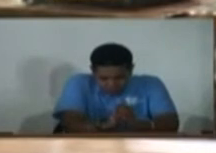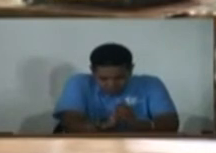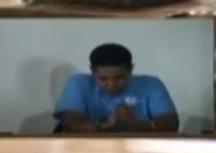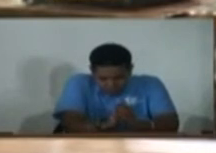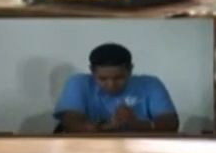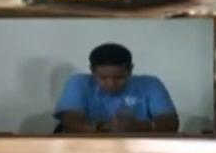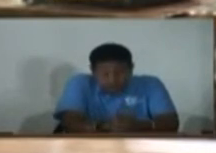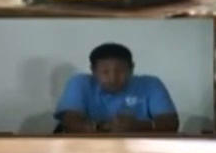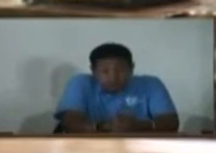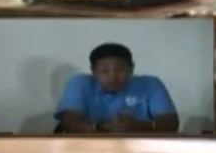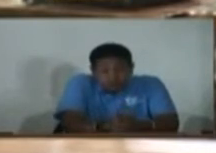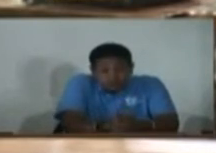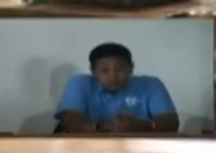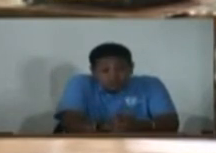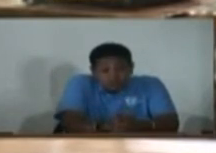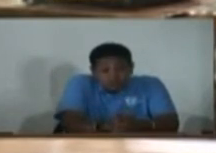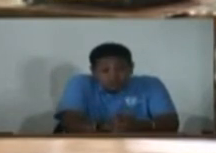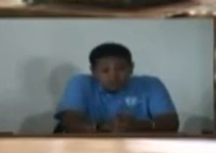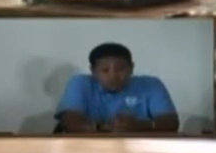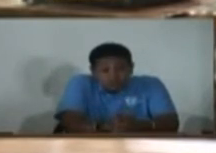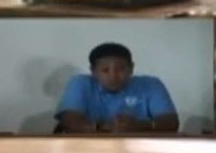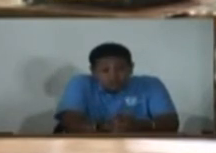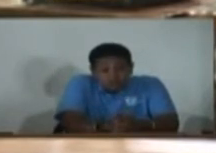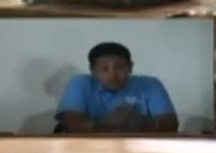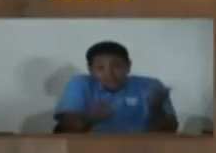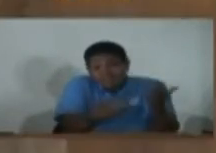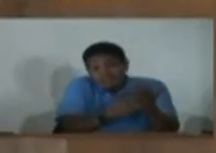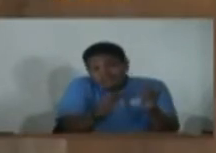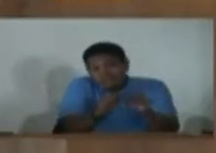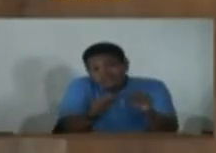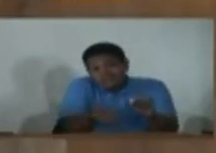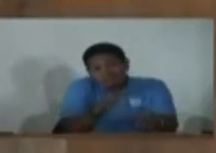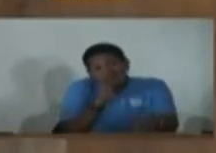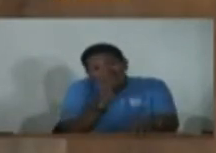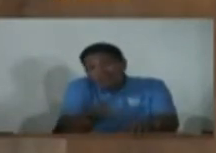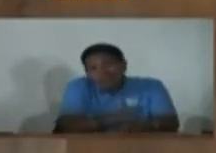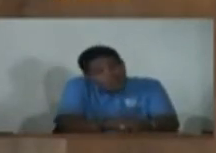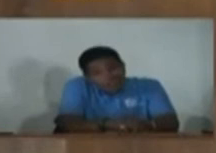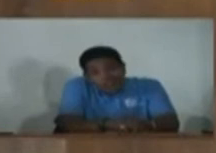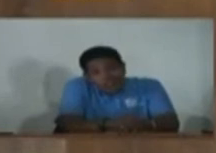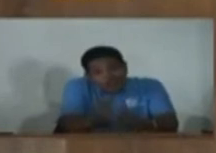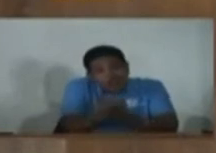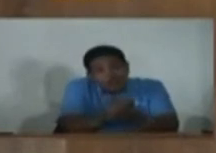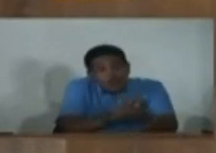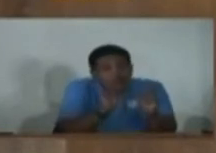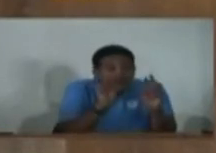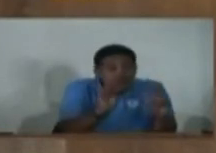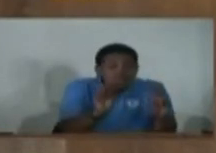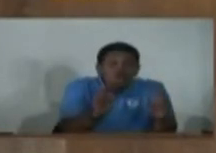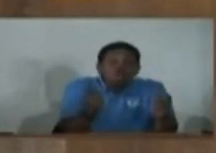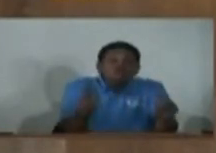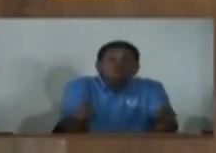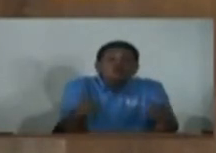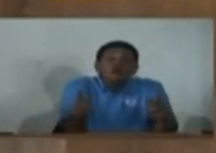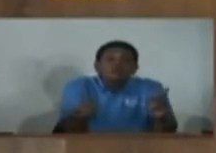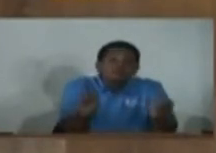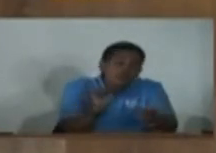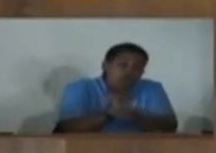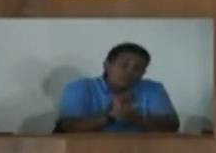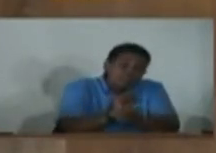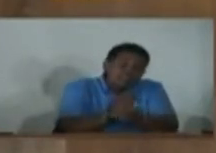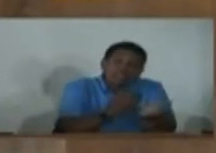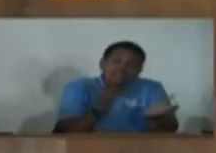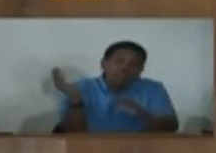in place, but the law is being enforced. And the result is that people are arrested, taken to the